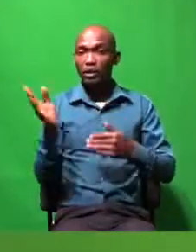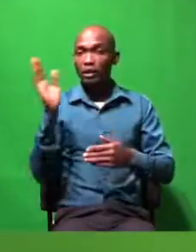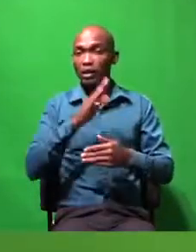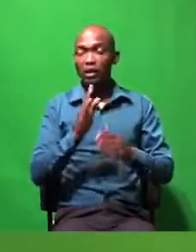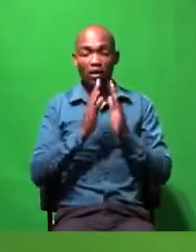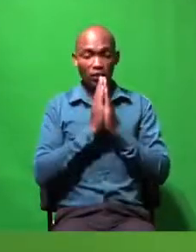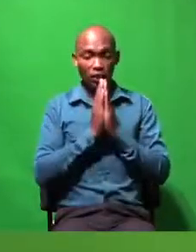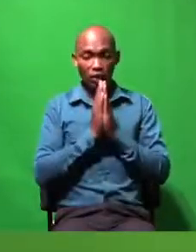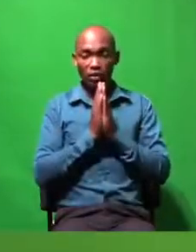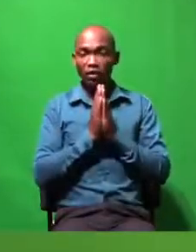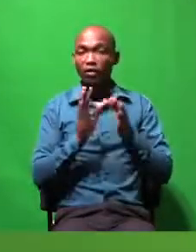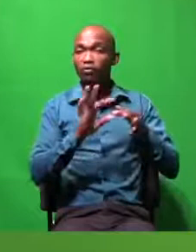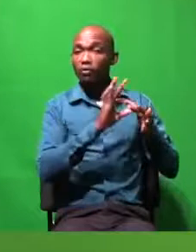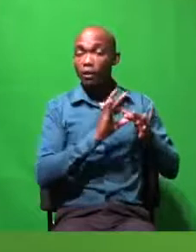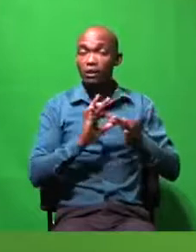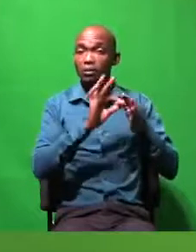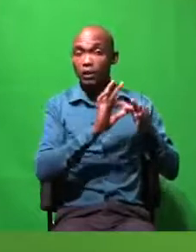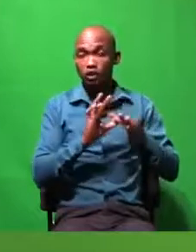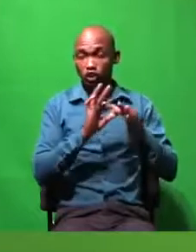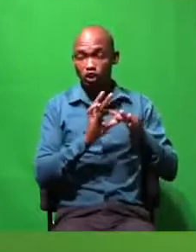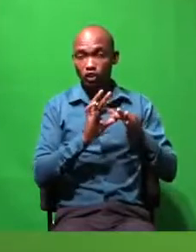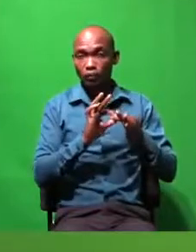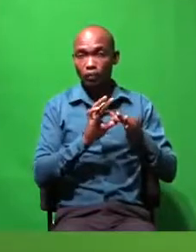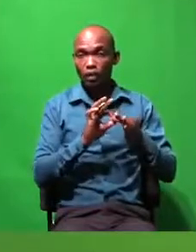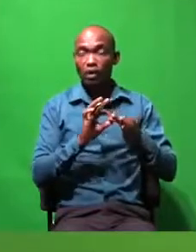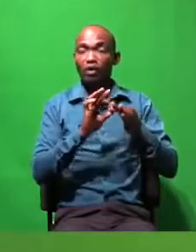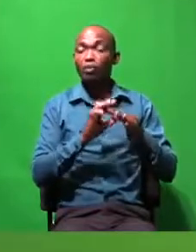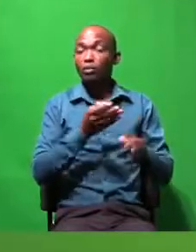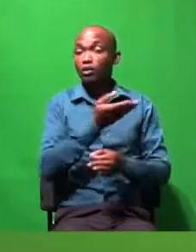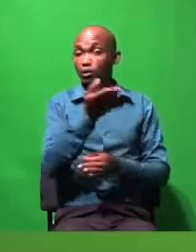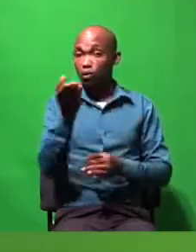thank you for your participation and the